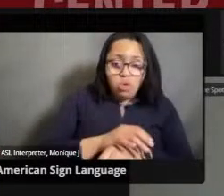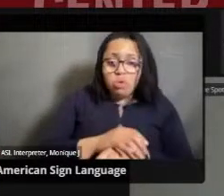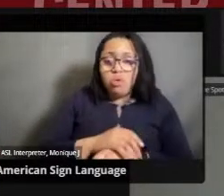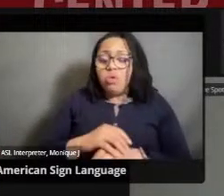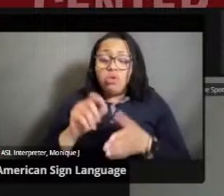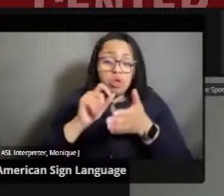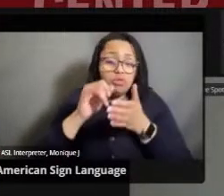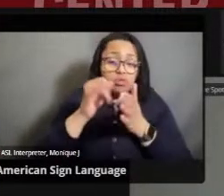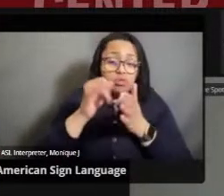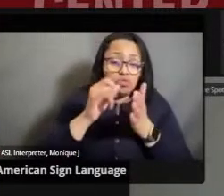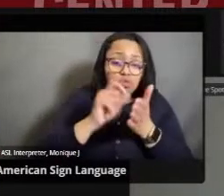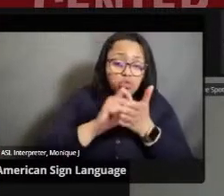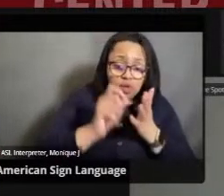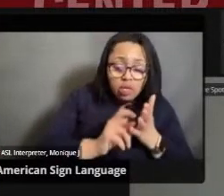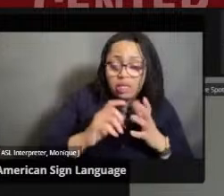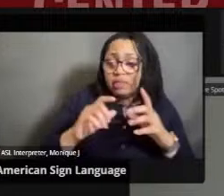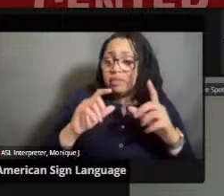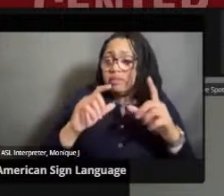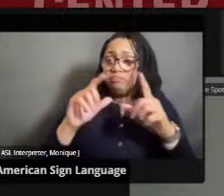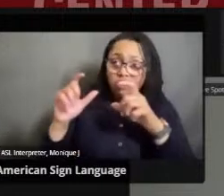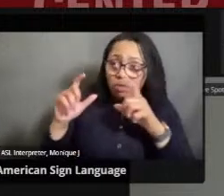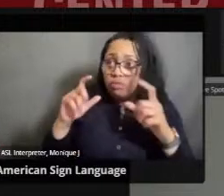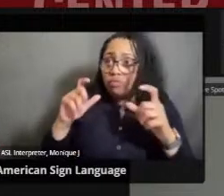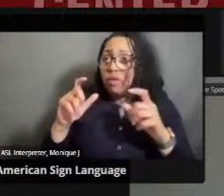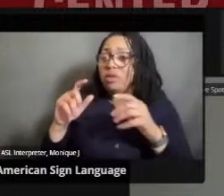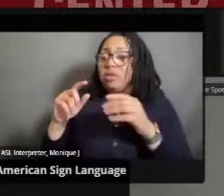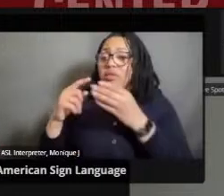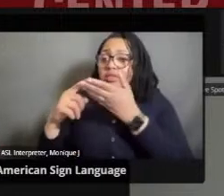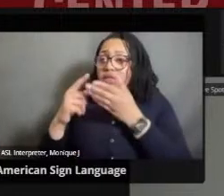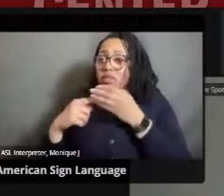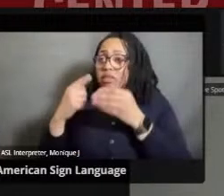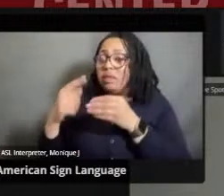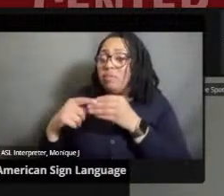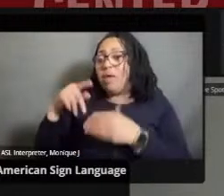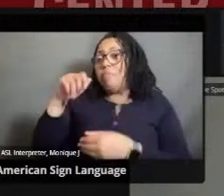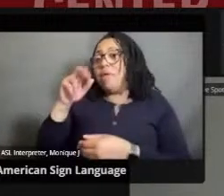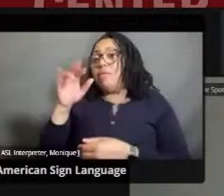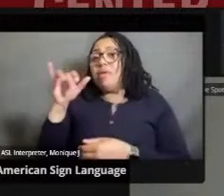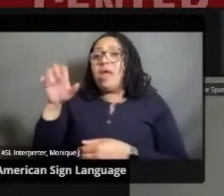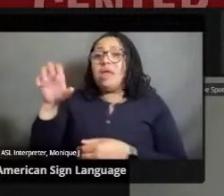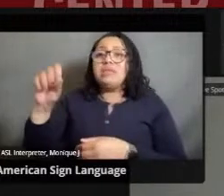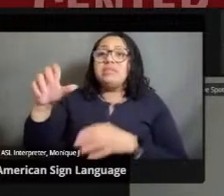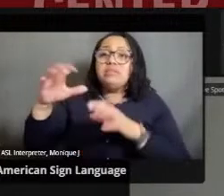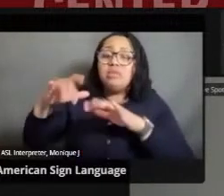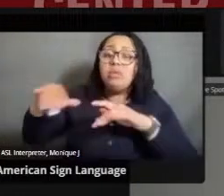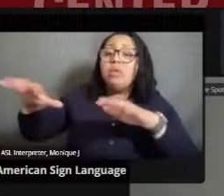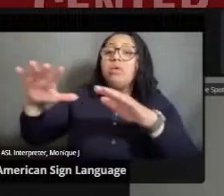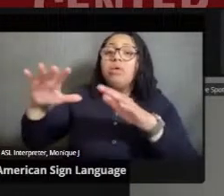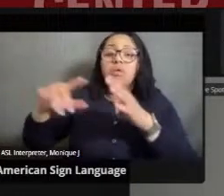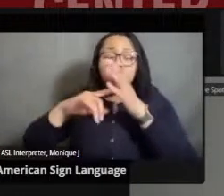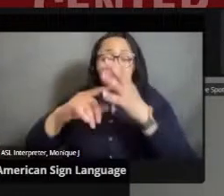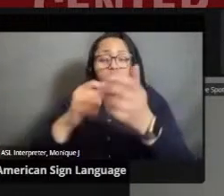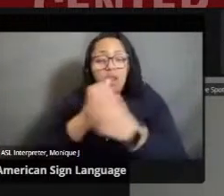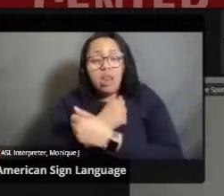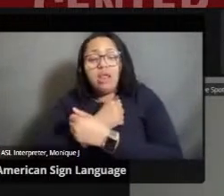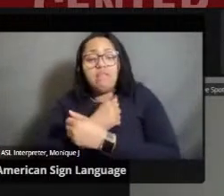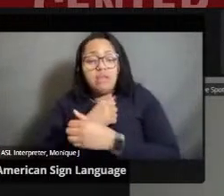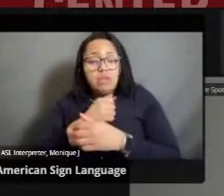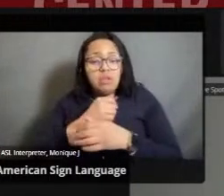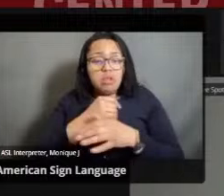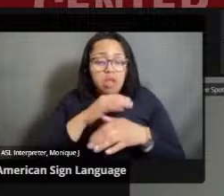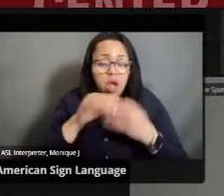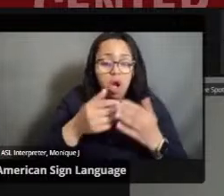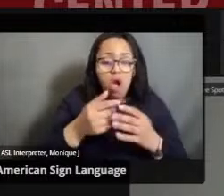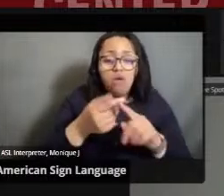photographing paradise, and poets writing about eternal love, all of them from Gaza, all of them in heaven. A new